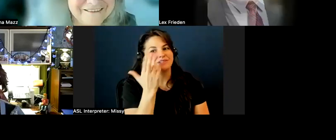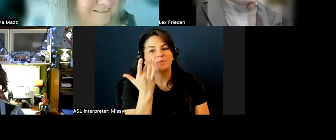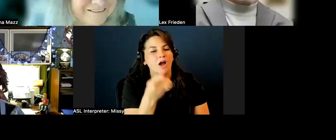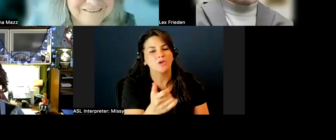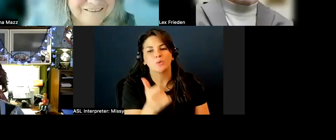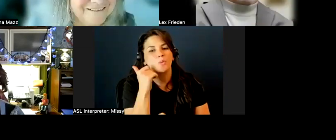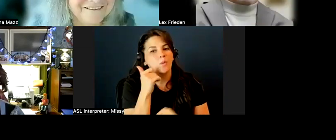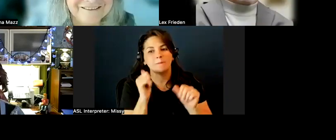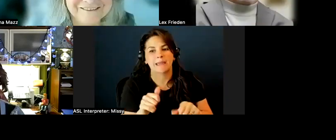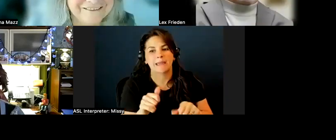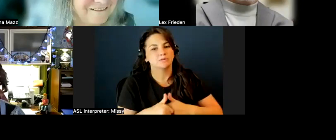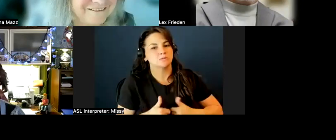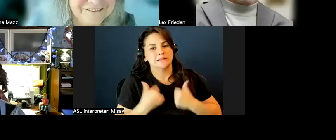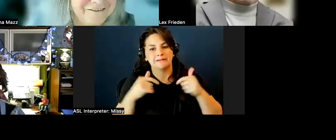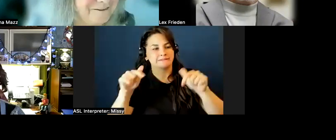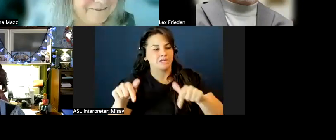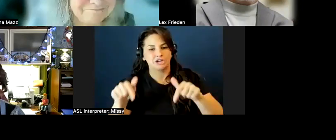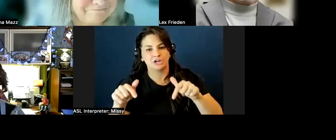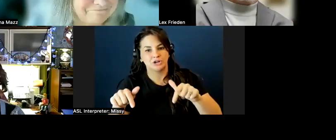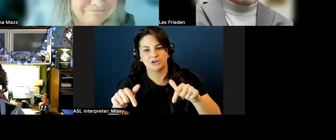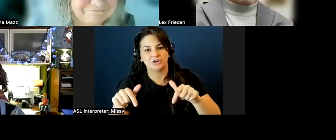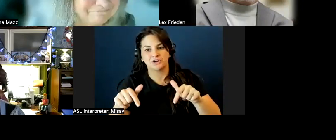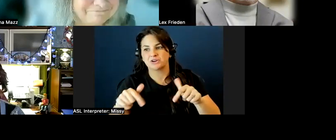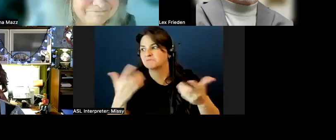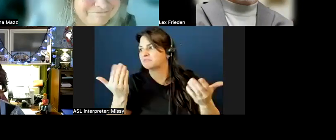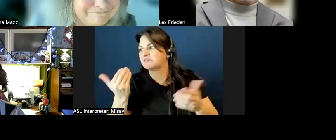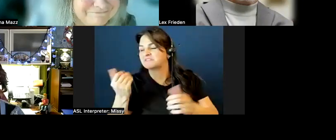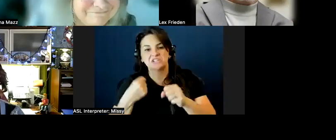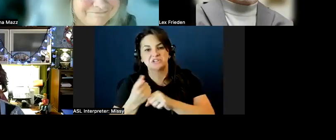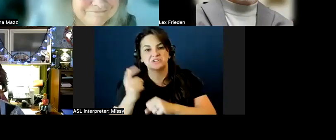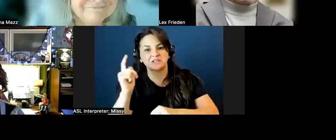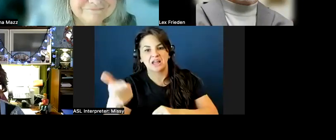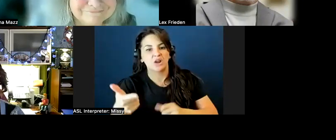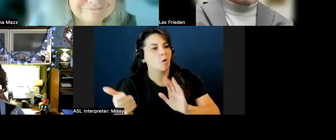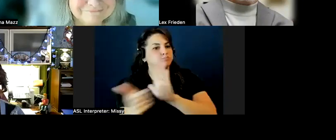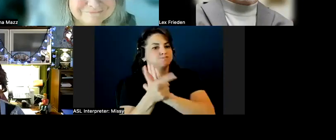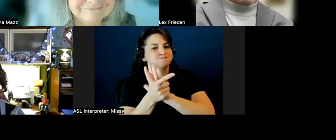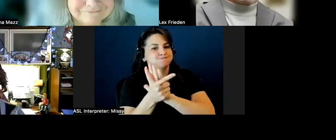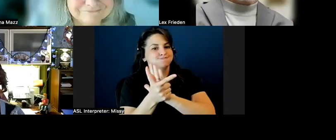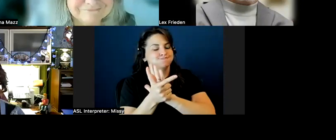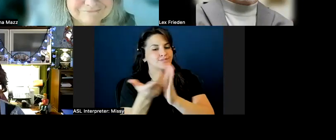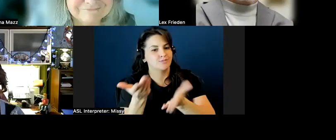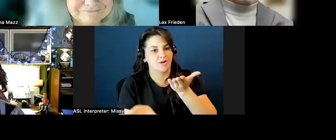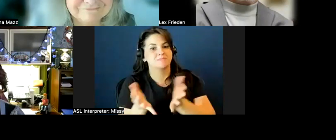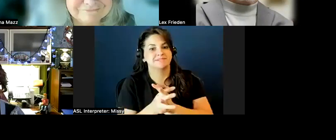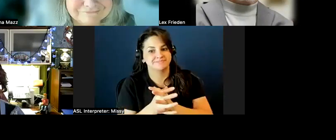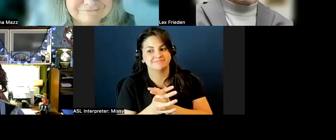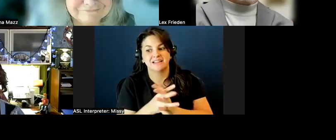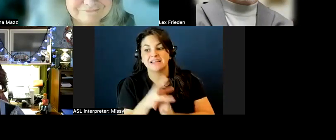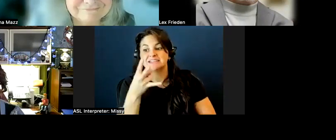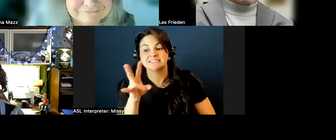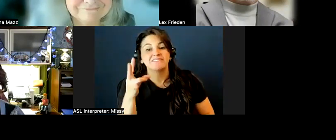won't be able to live in this home in another 15 years. It's probably 17